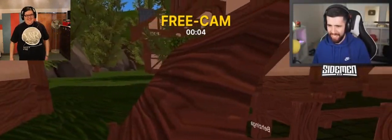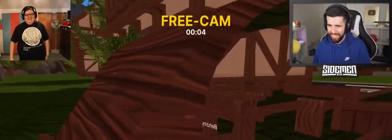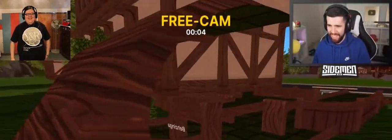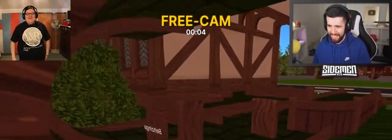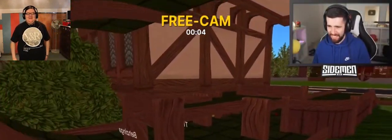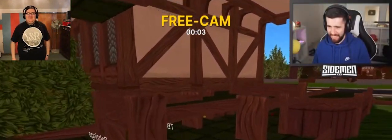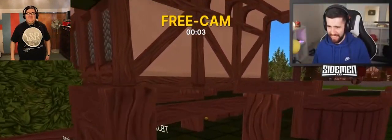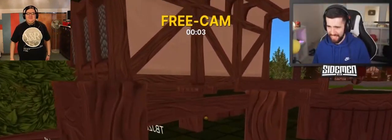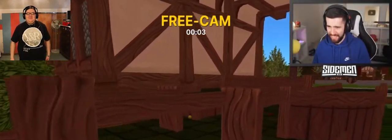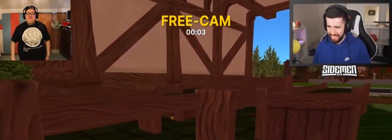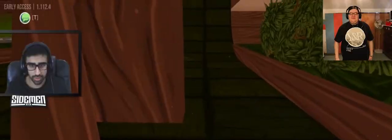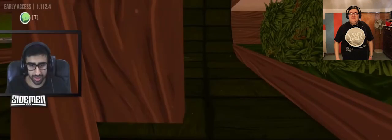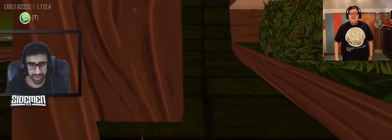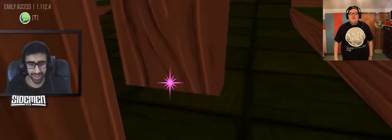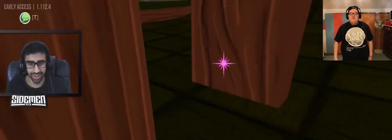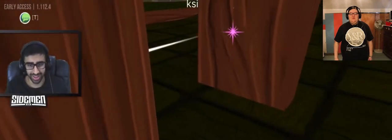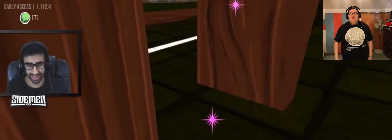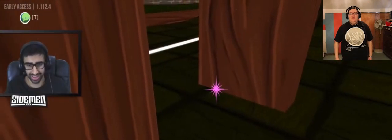and their mouse everywhere?